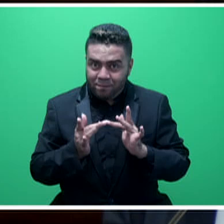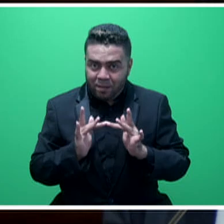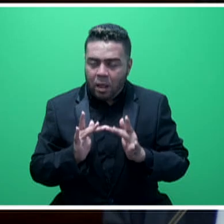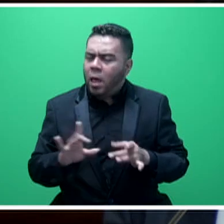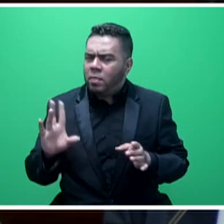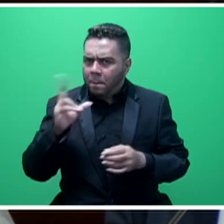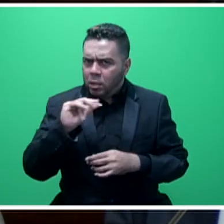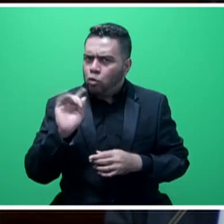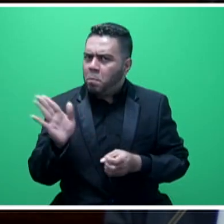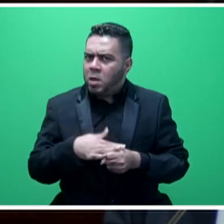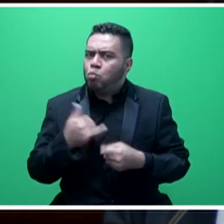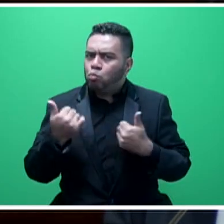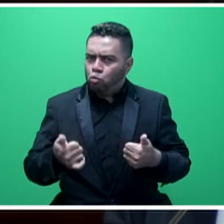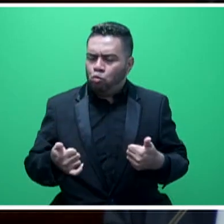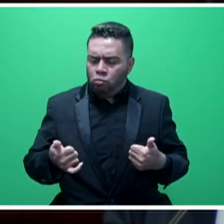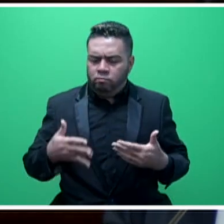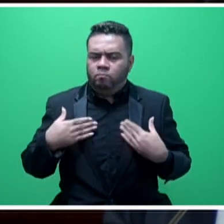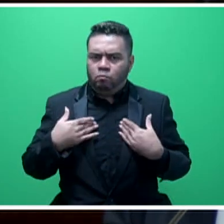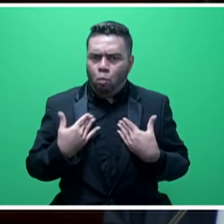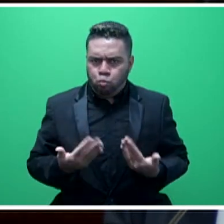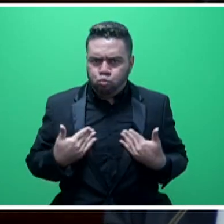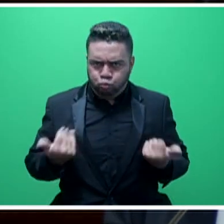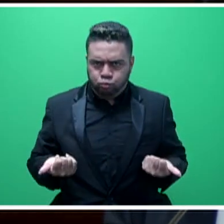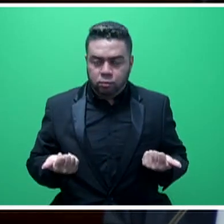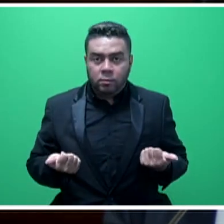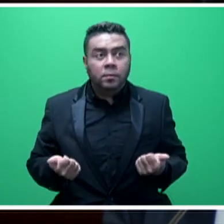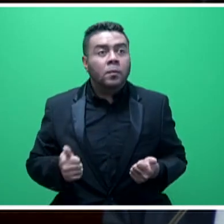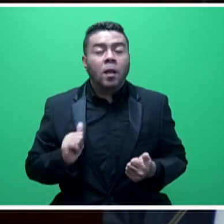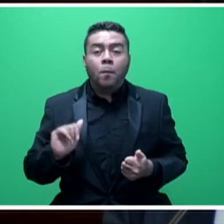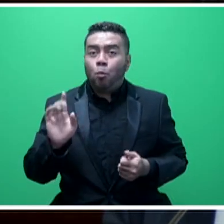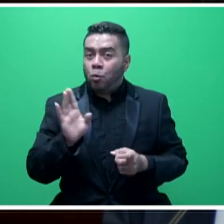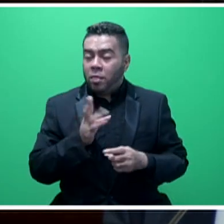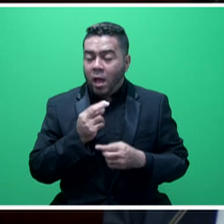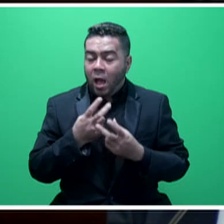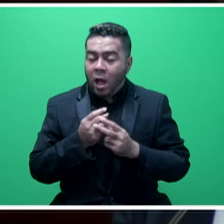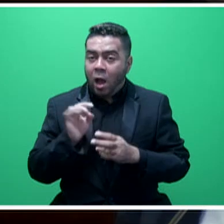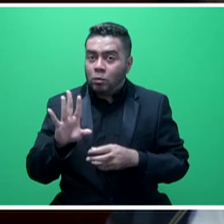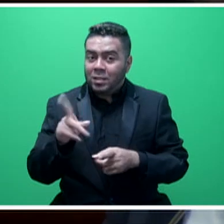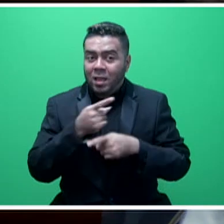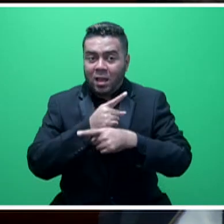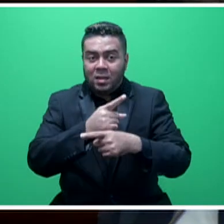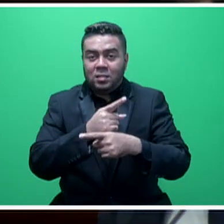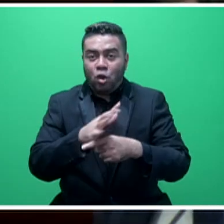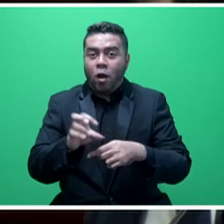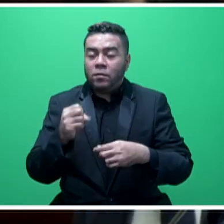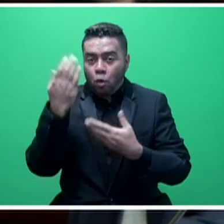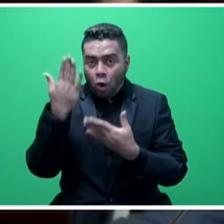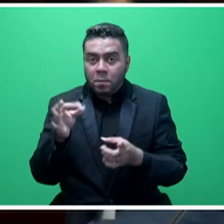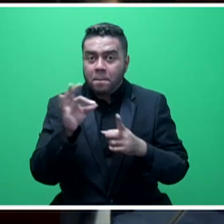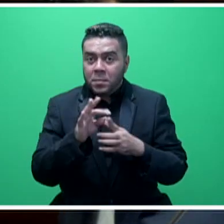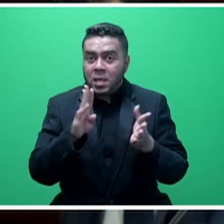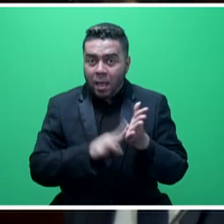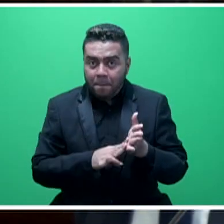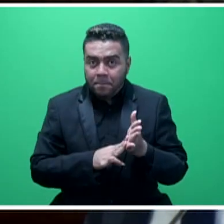living. Mr. Speaker, sir, without the guidance and the vision of the Honourable Prime